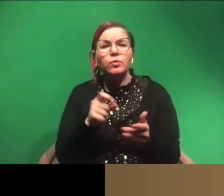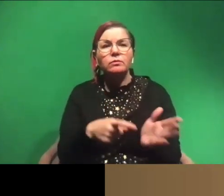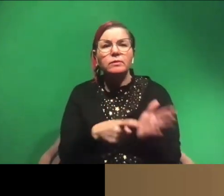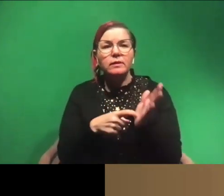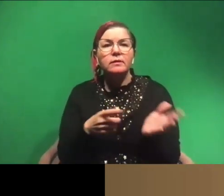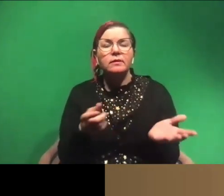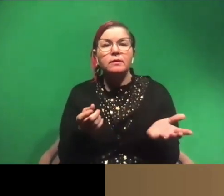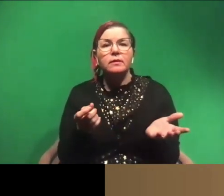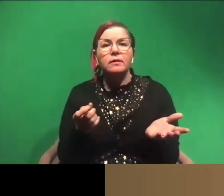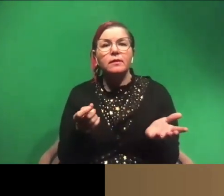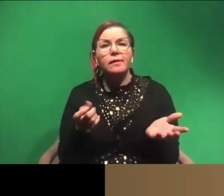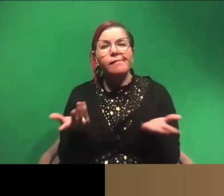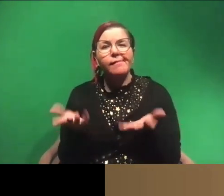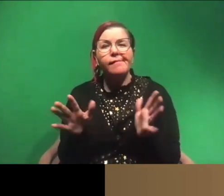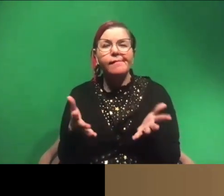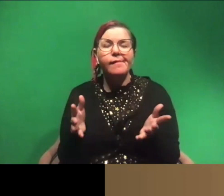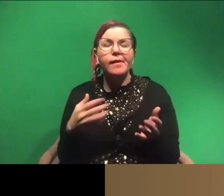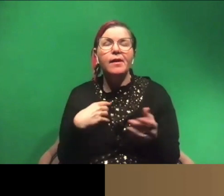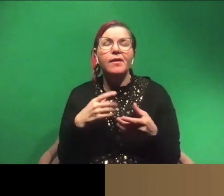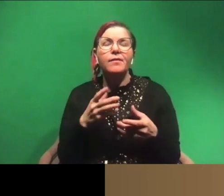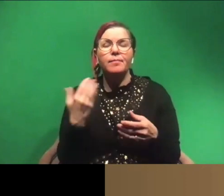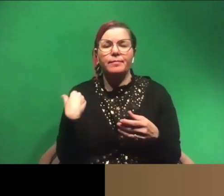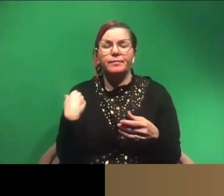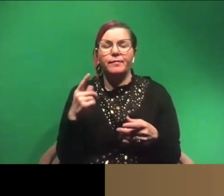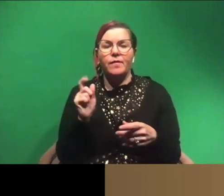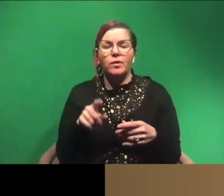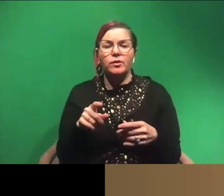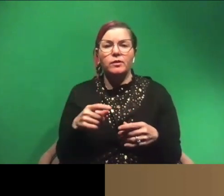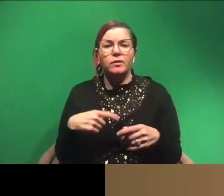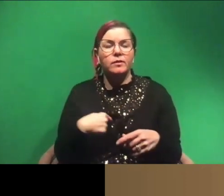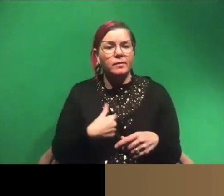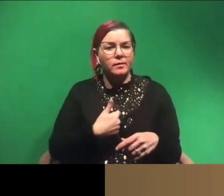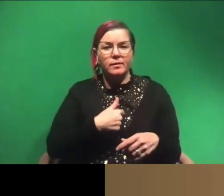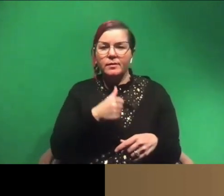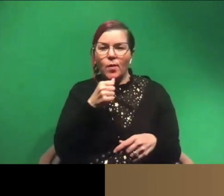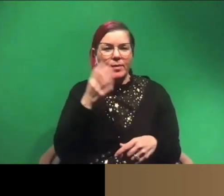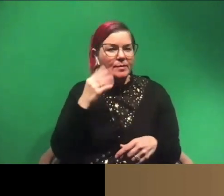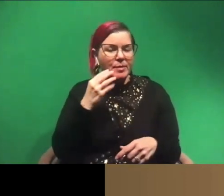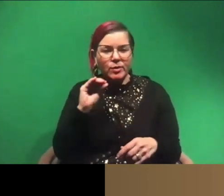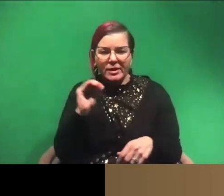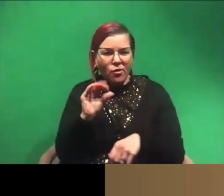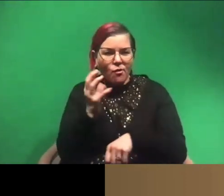But kind of to the question earlier, you know, we don't get to experience zero gravity, and